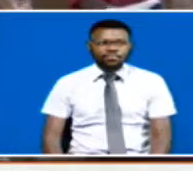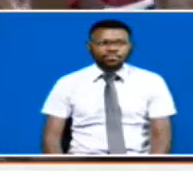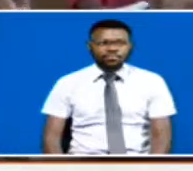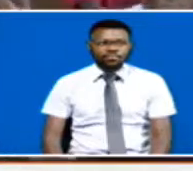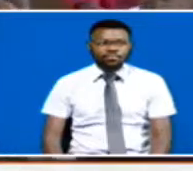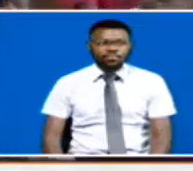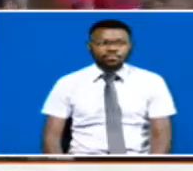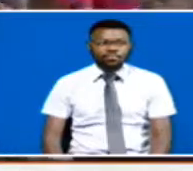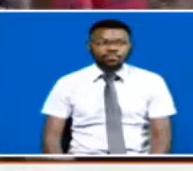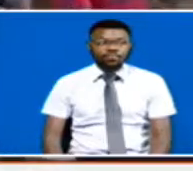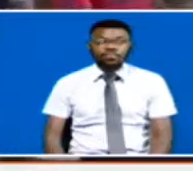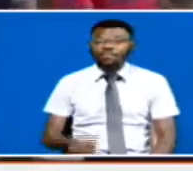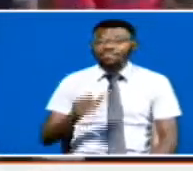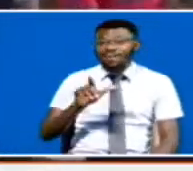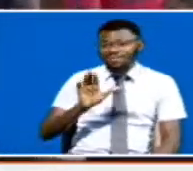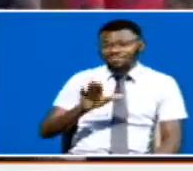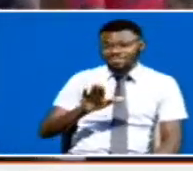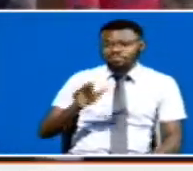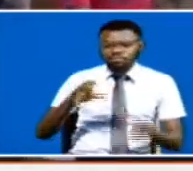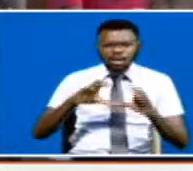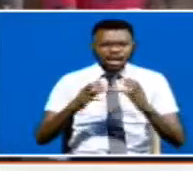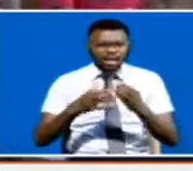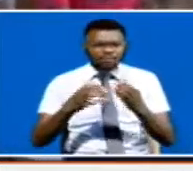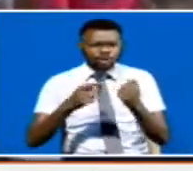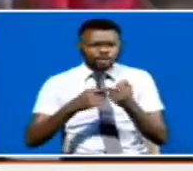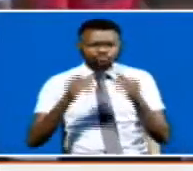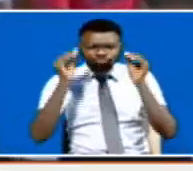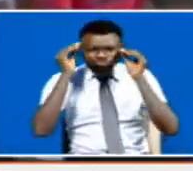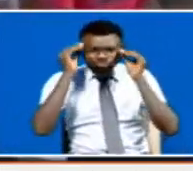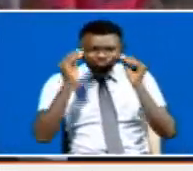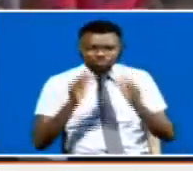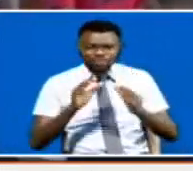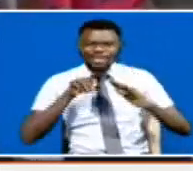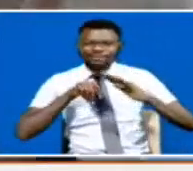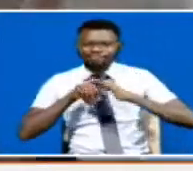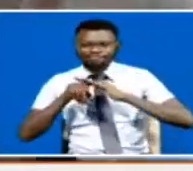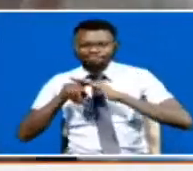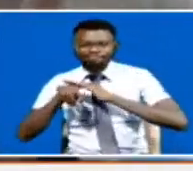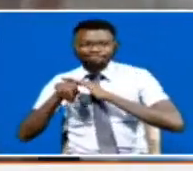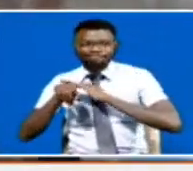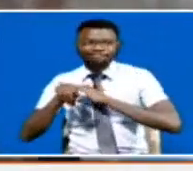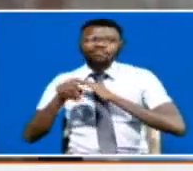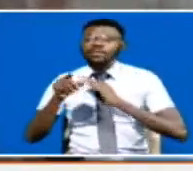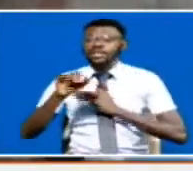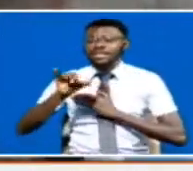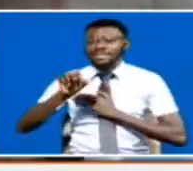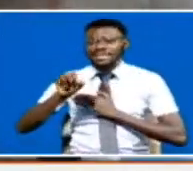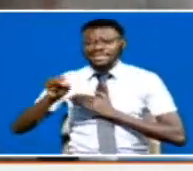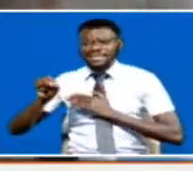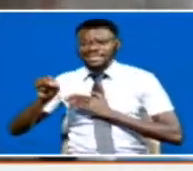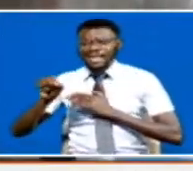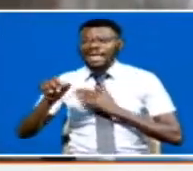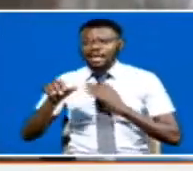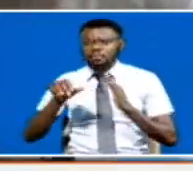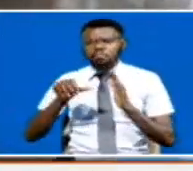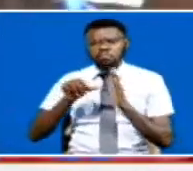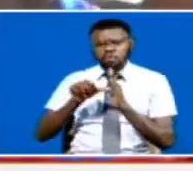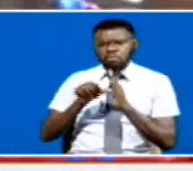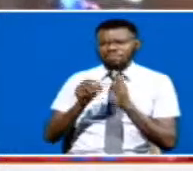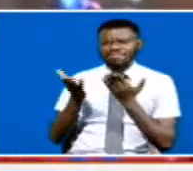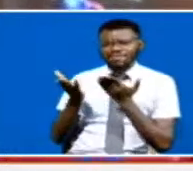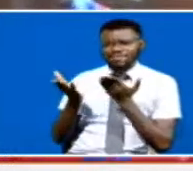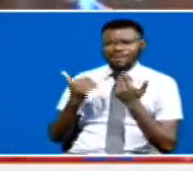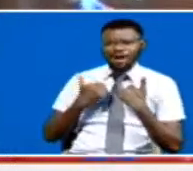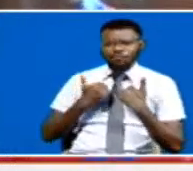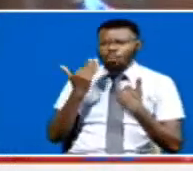Admission of grade 6 learners into junior secondary school is set to start on shaky grounds as the intern teachers employed